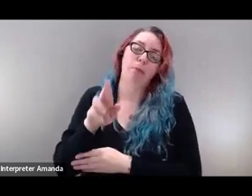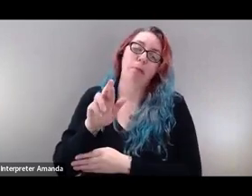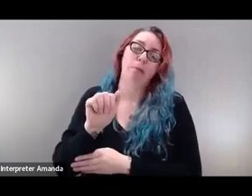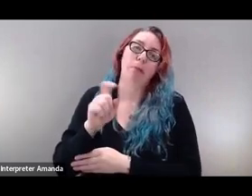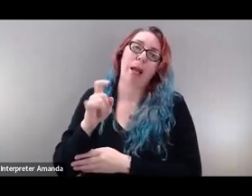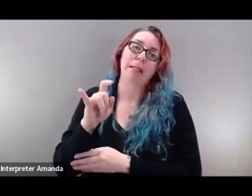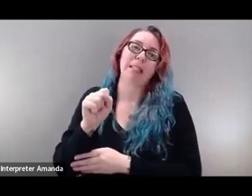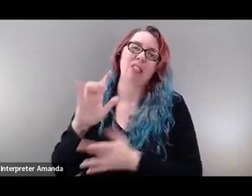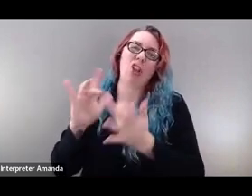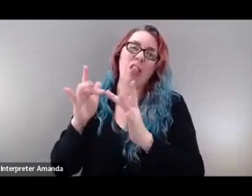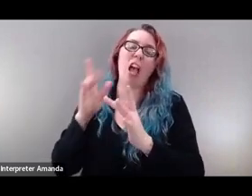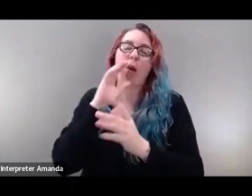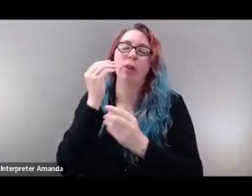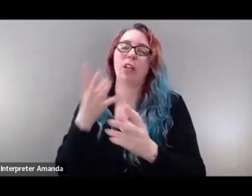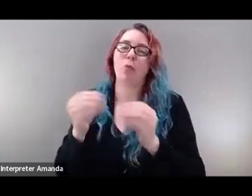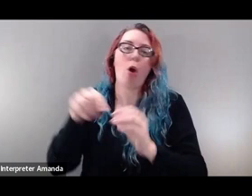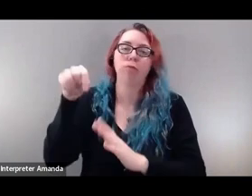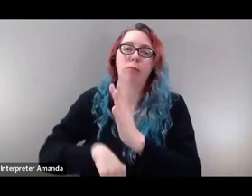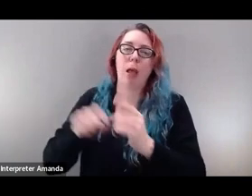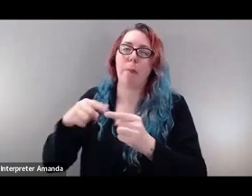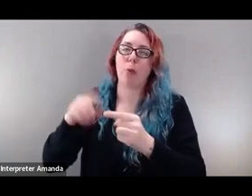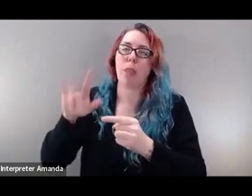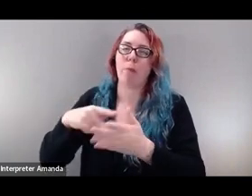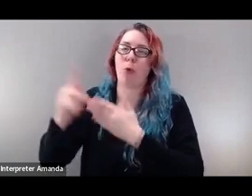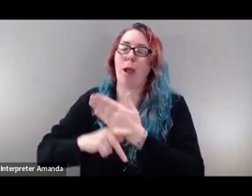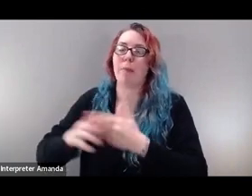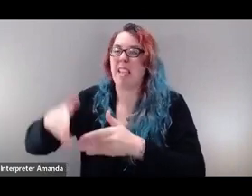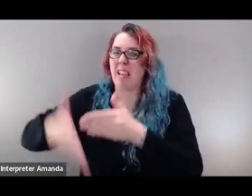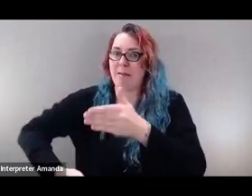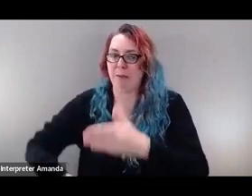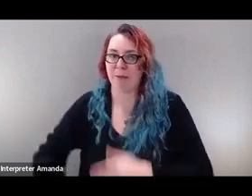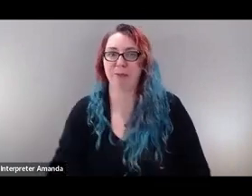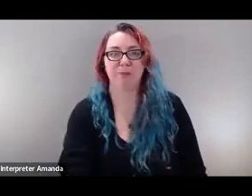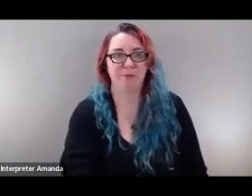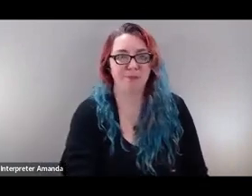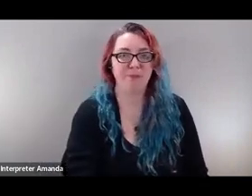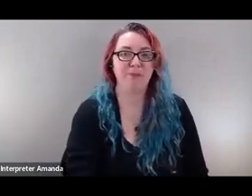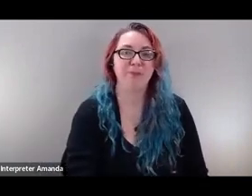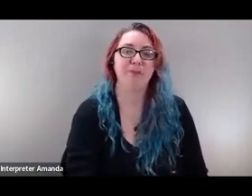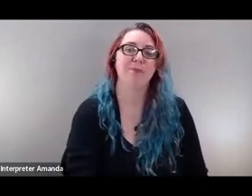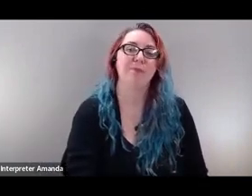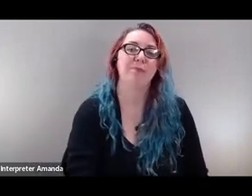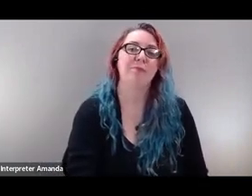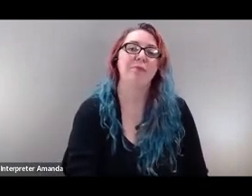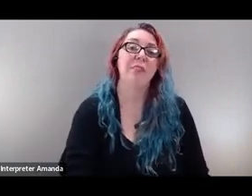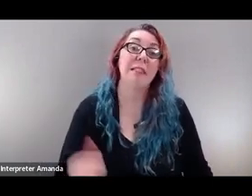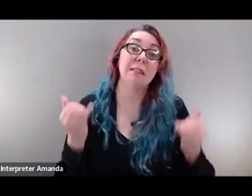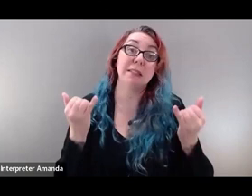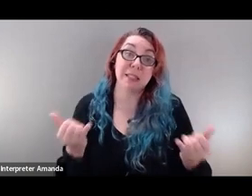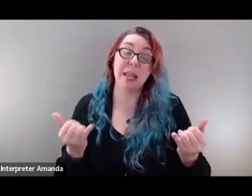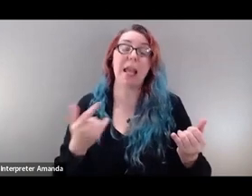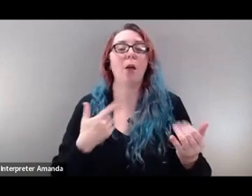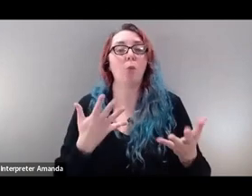the conclusion of this event, because today we decided to invite you to join us in a collective reflection around